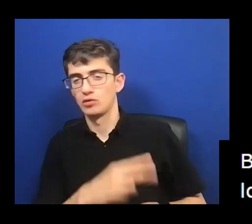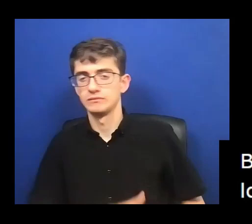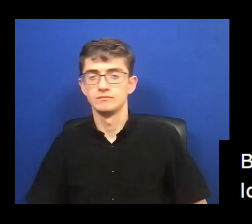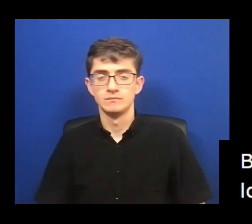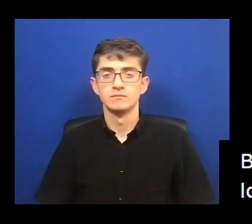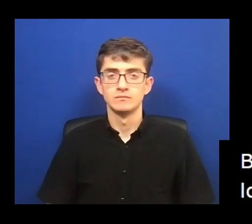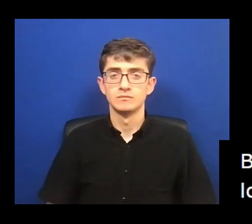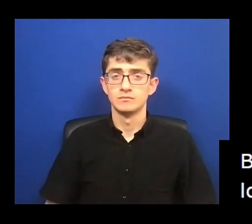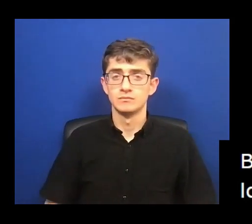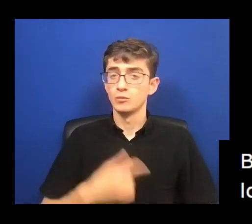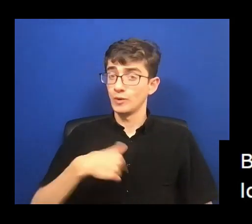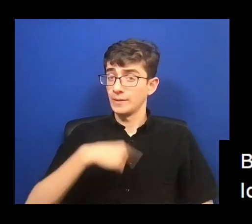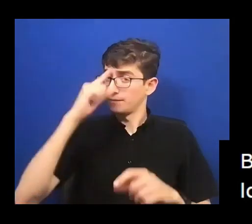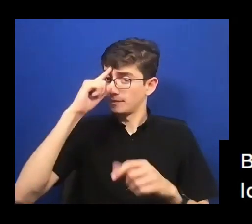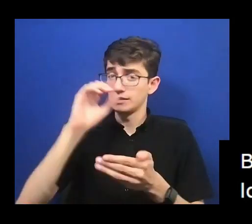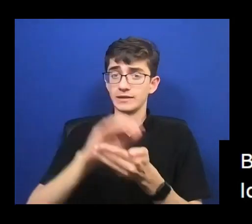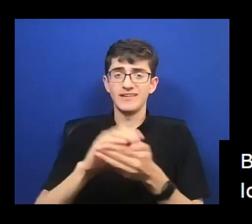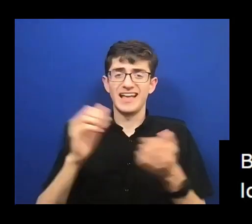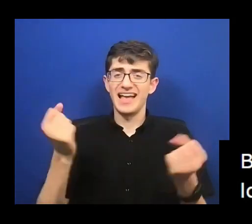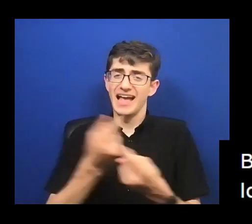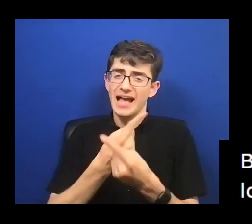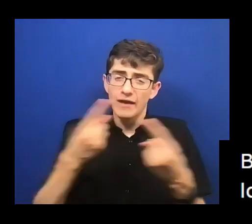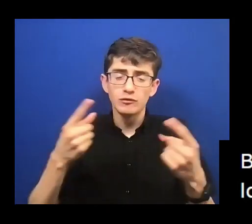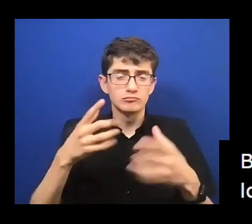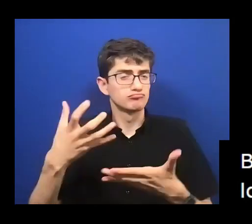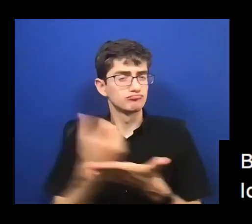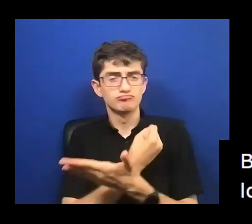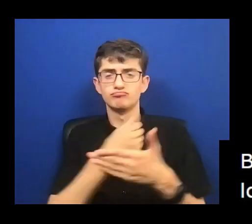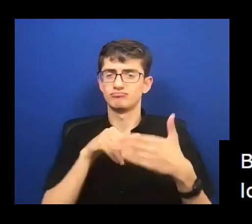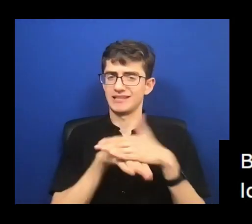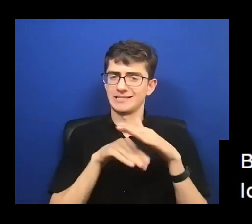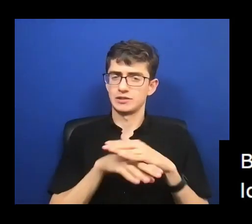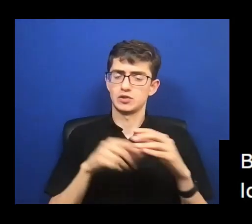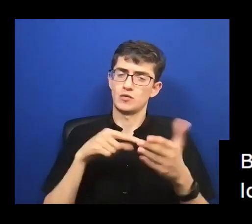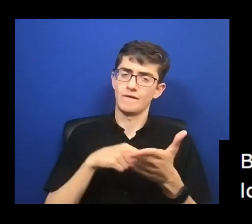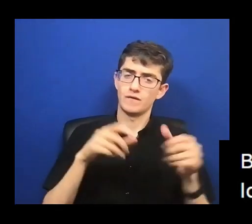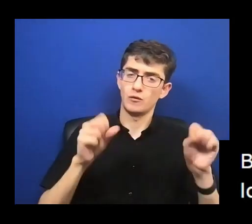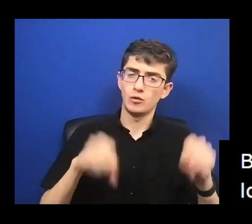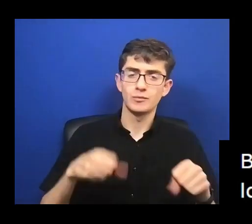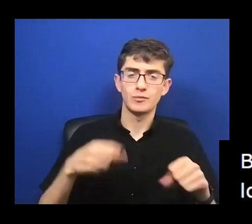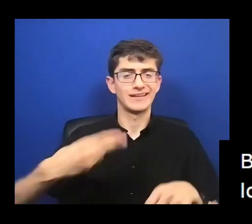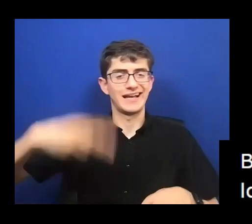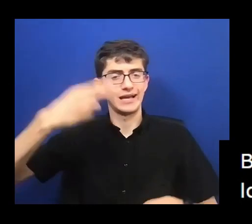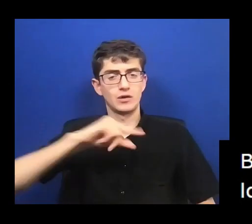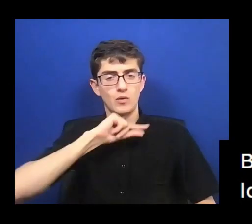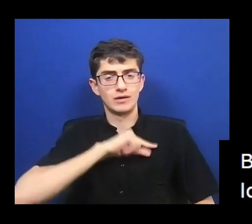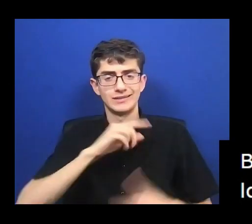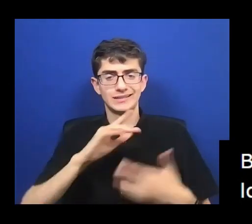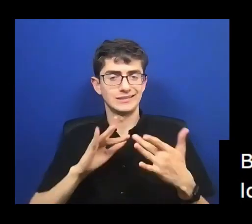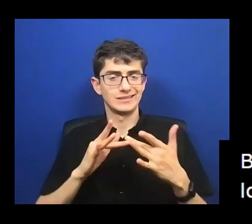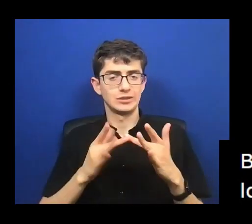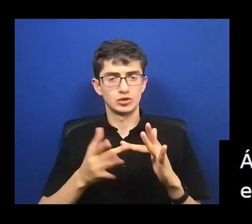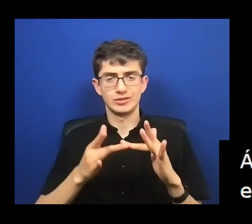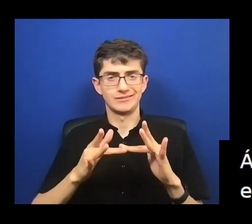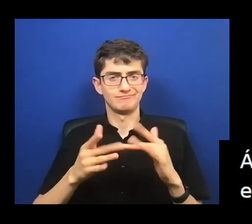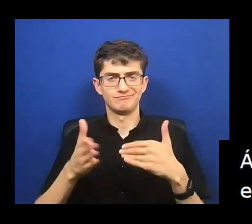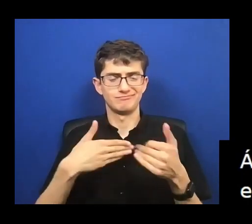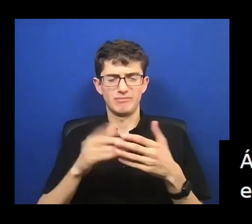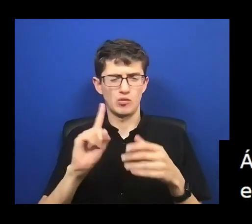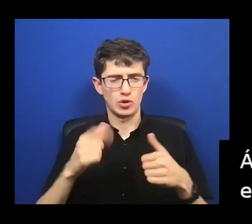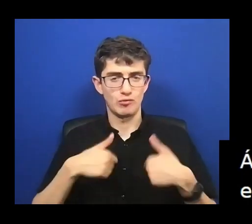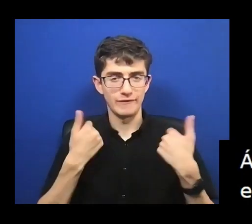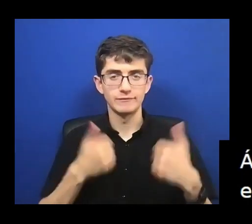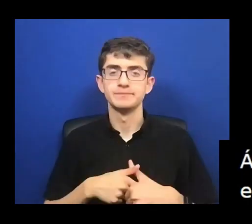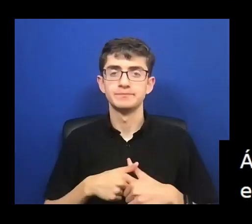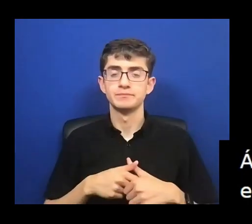that everyone deserves access to affordable and high quality internet, no matter where they live. Our goal is to delight our customers, and we do this through